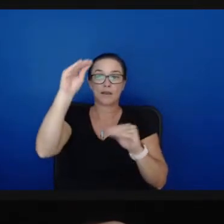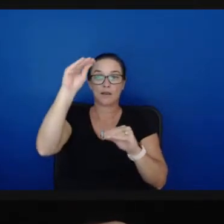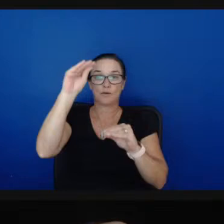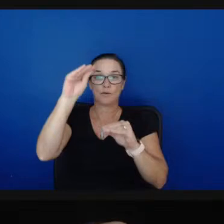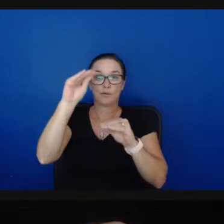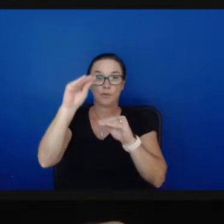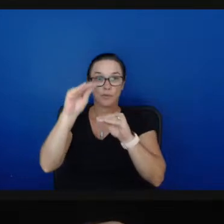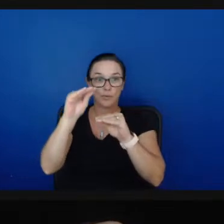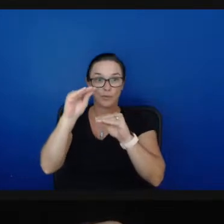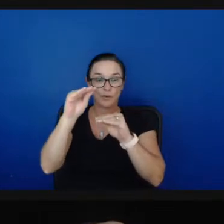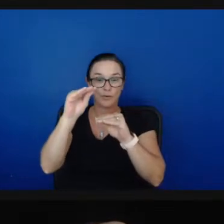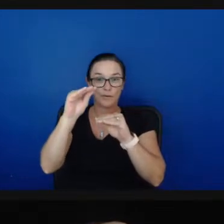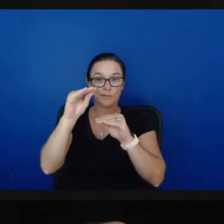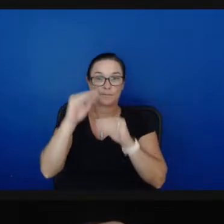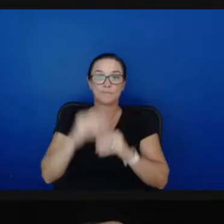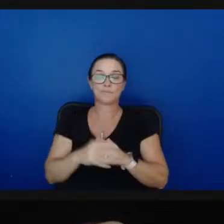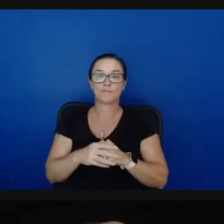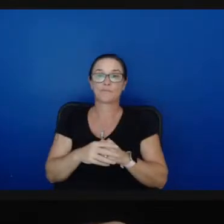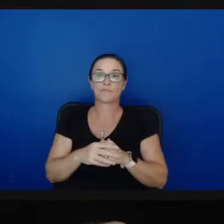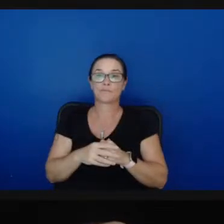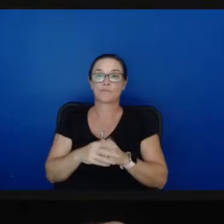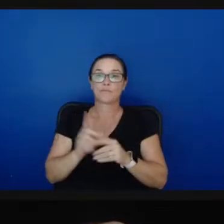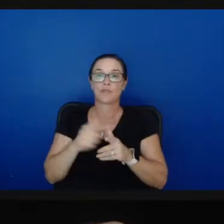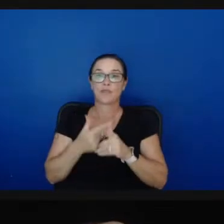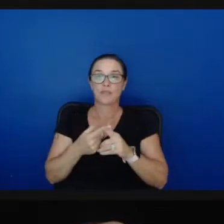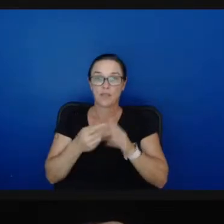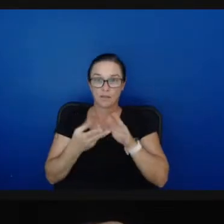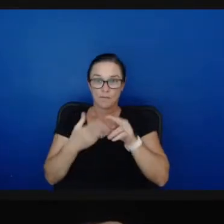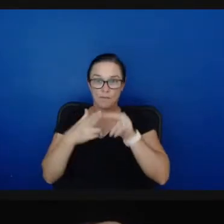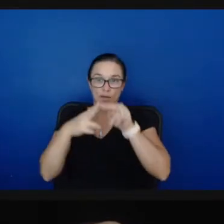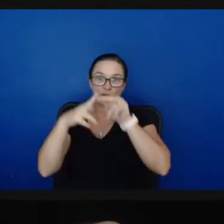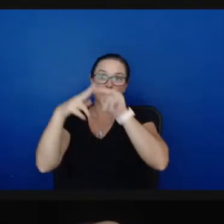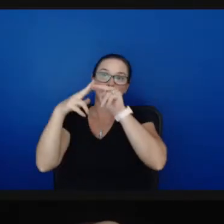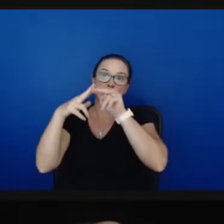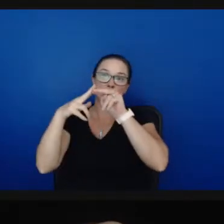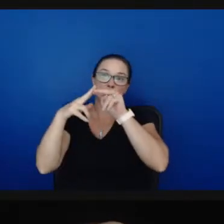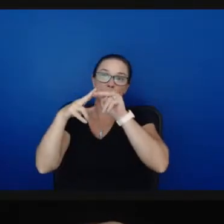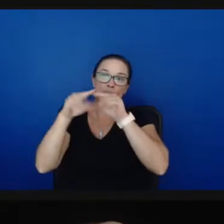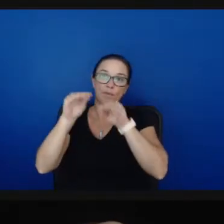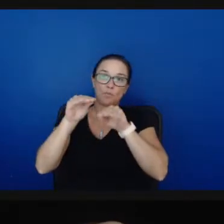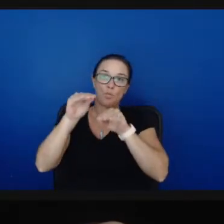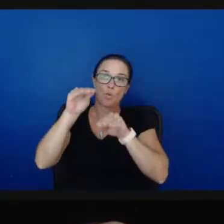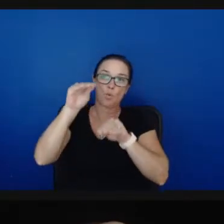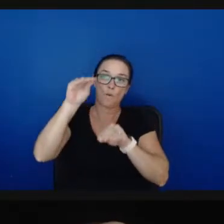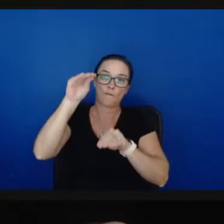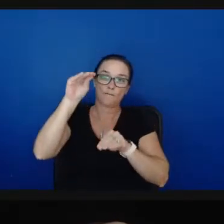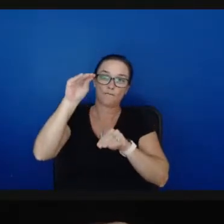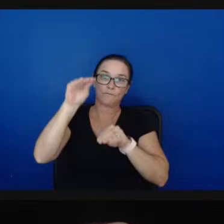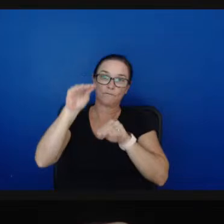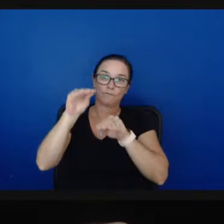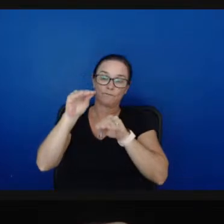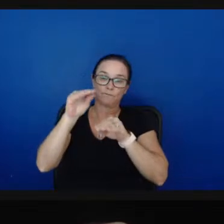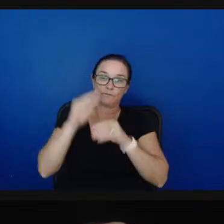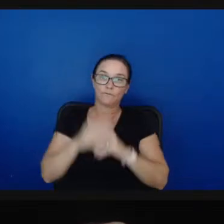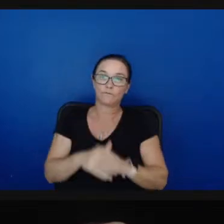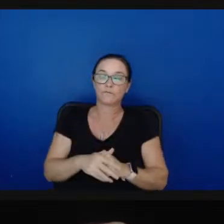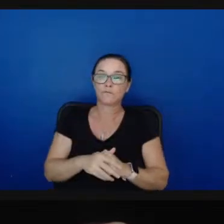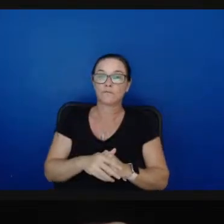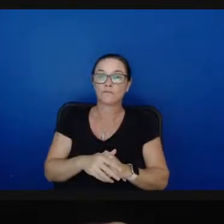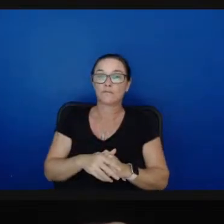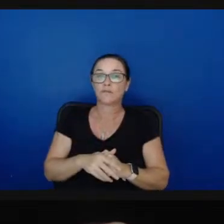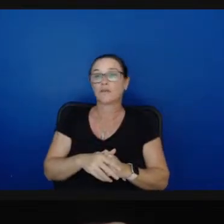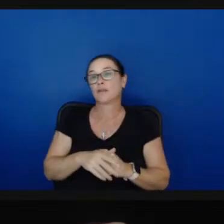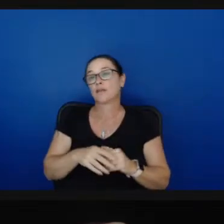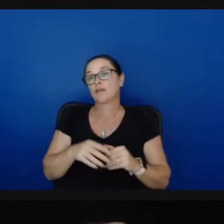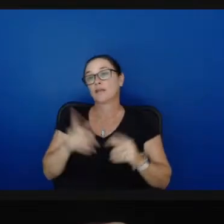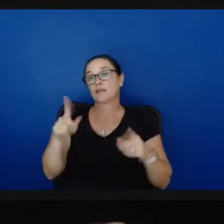is released and vented, and resume that buildup and pressurization, as you see here. Now you can see since the beginning of October, when we've